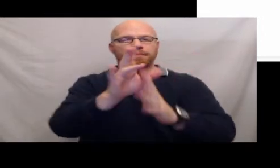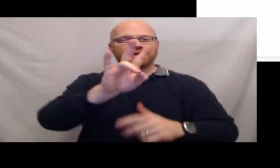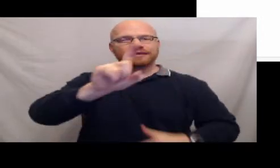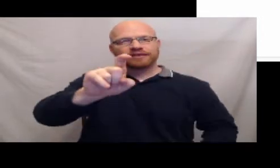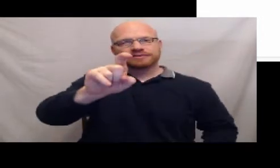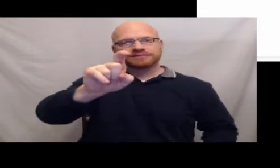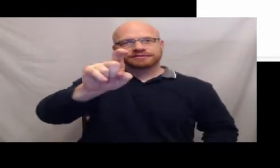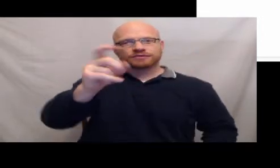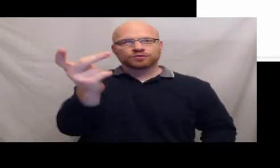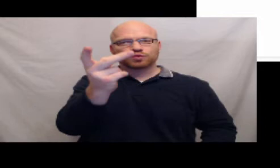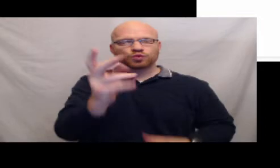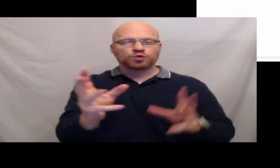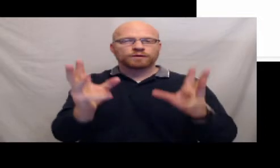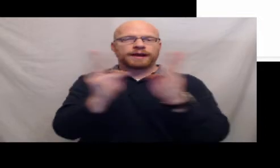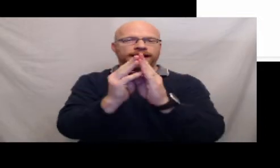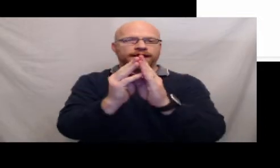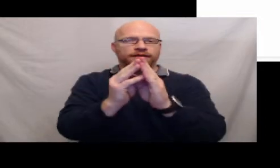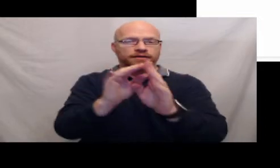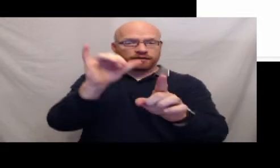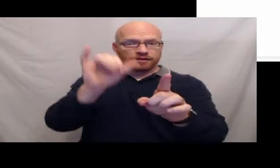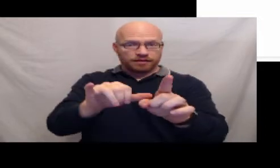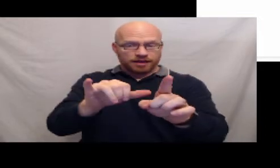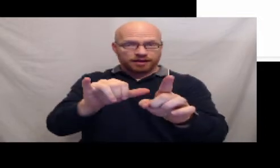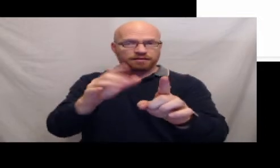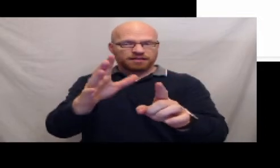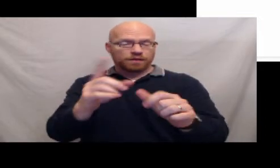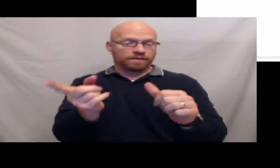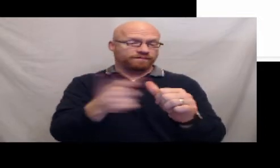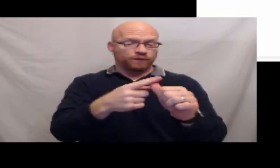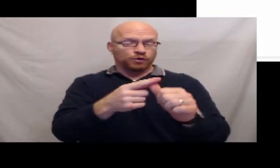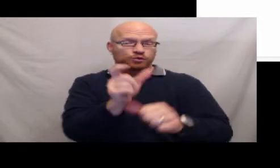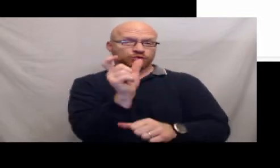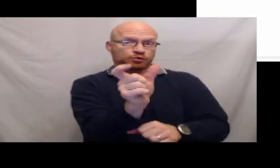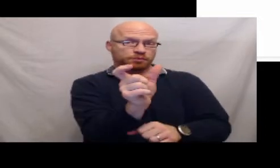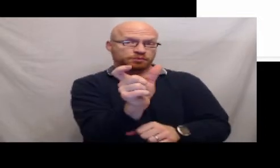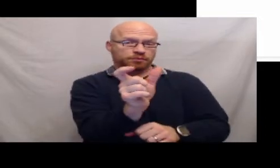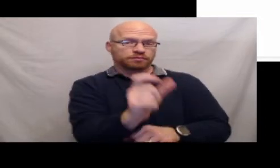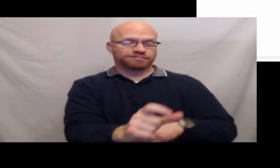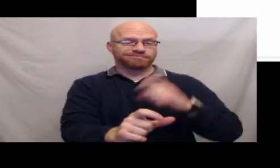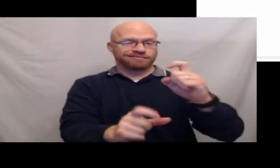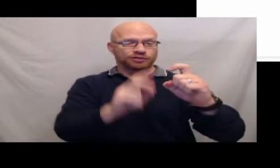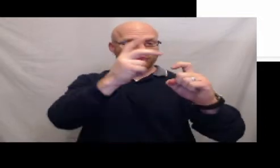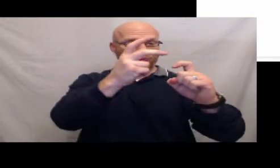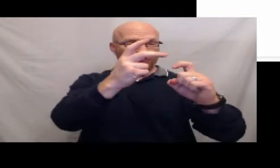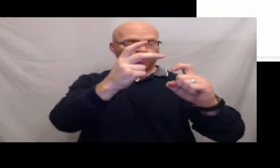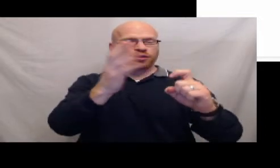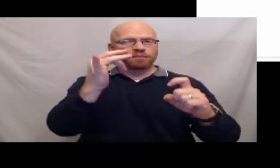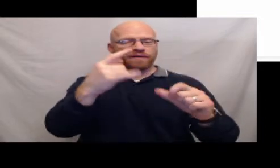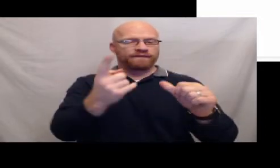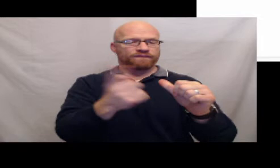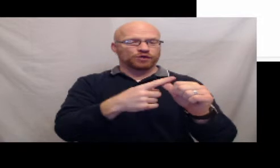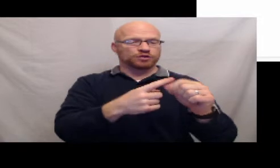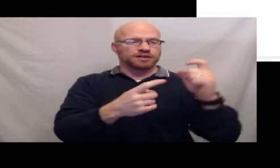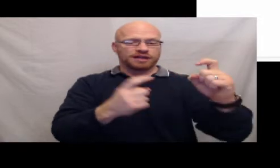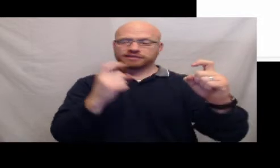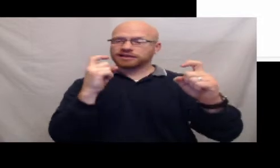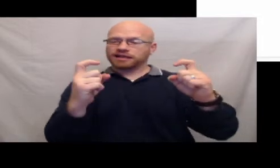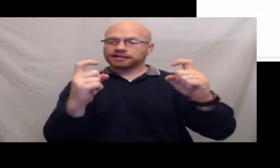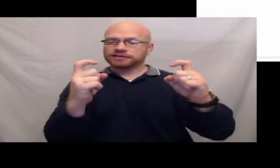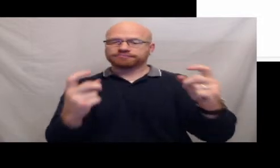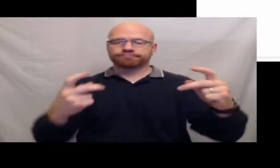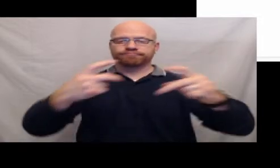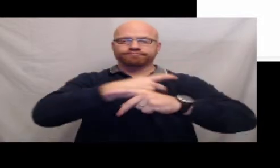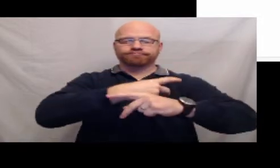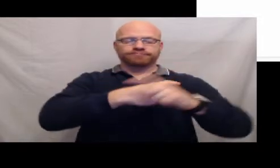to be because we had 3x and 4x, and they added together to become 7x. Now our first term is made